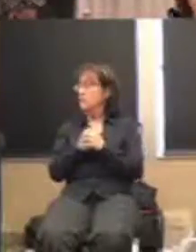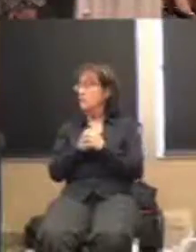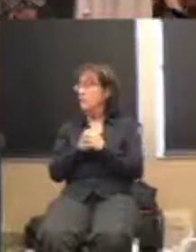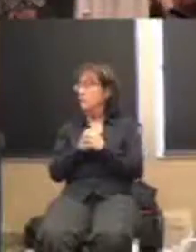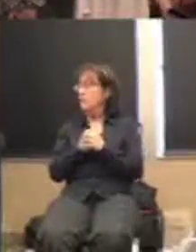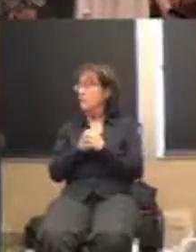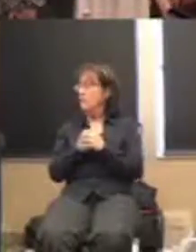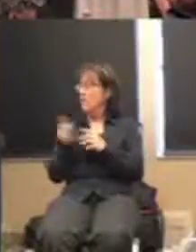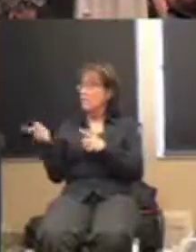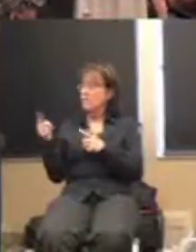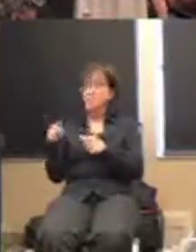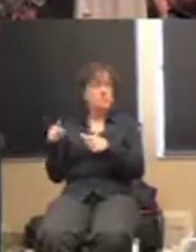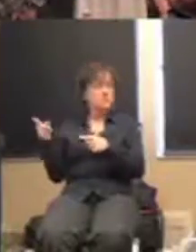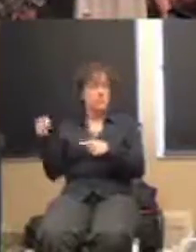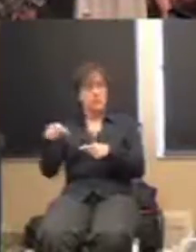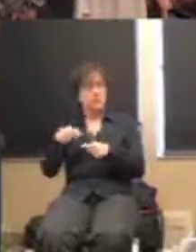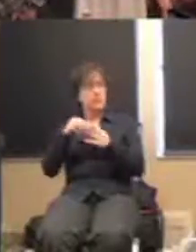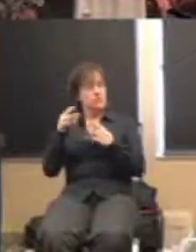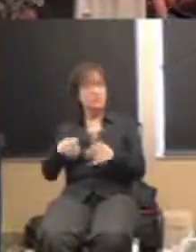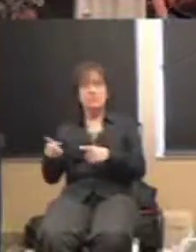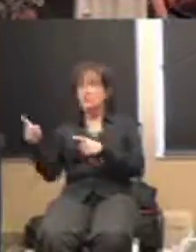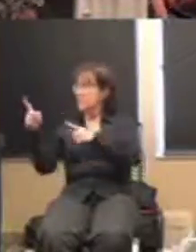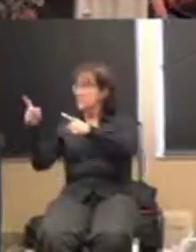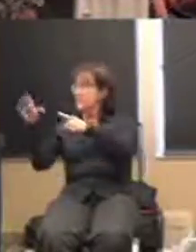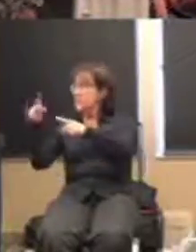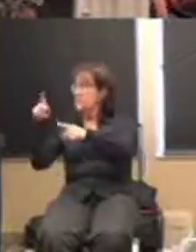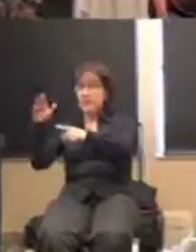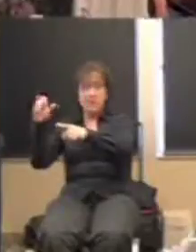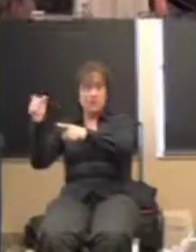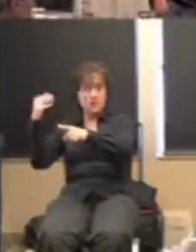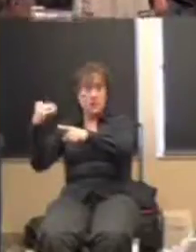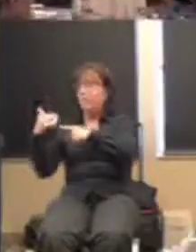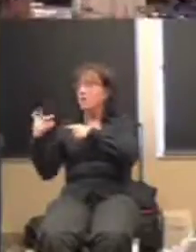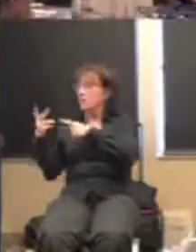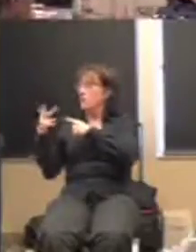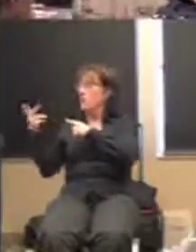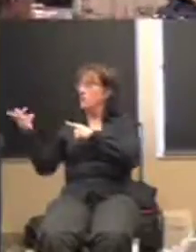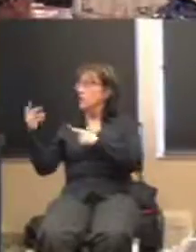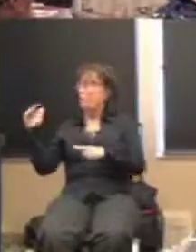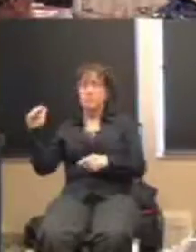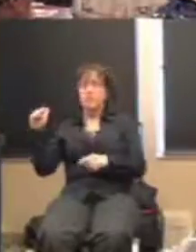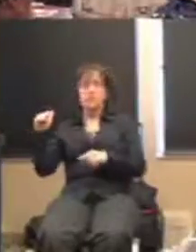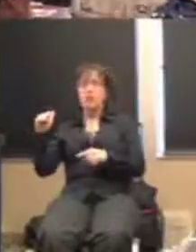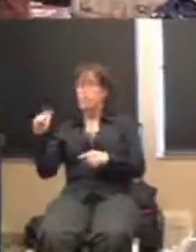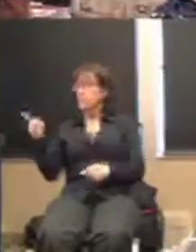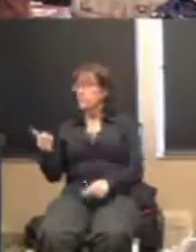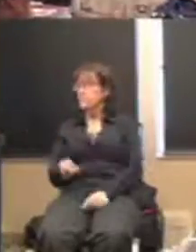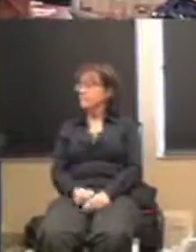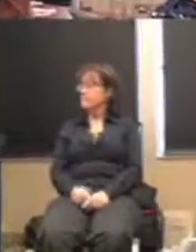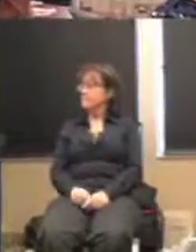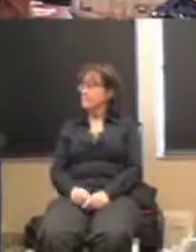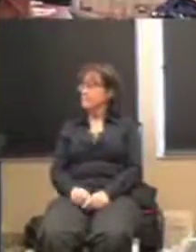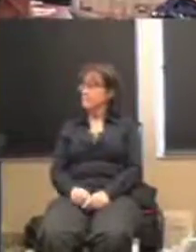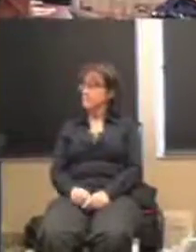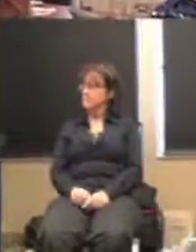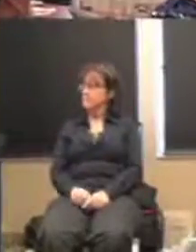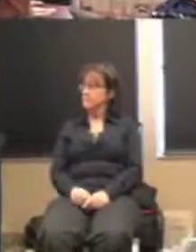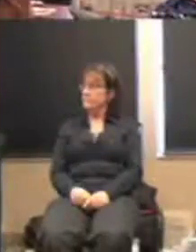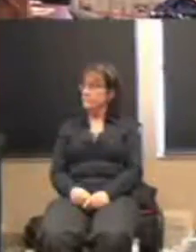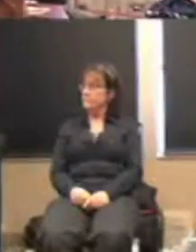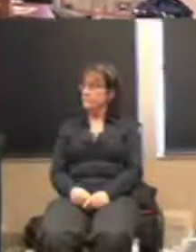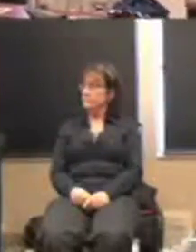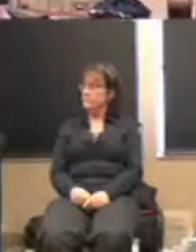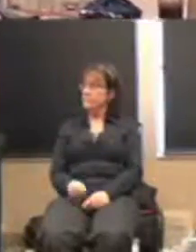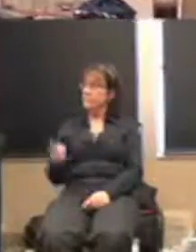the student? I don't know. Have you done PECs before? Yes, I have. Okay, do you want to be the prompter? Okay. So you're going to have one person be the prompter,